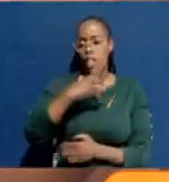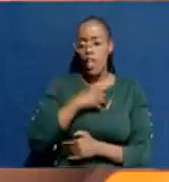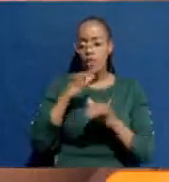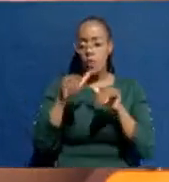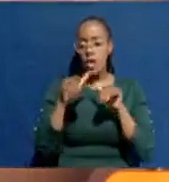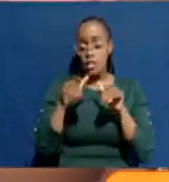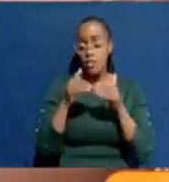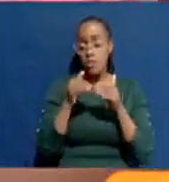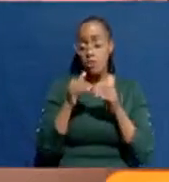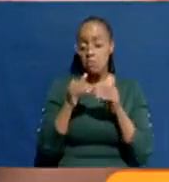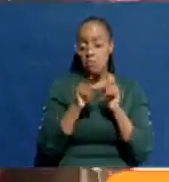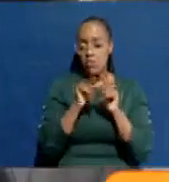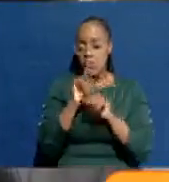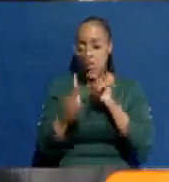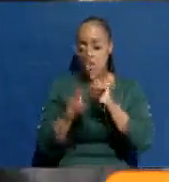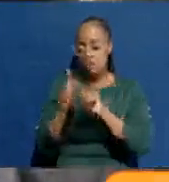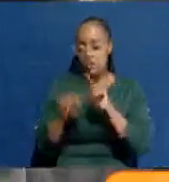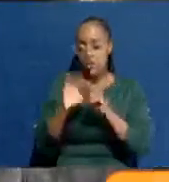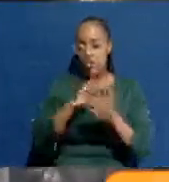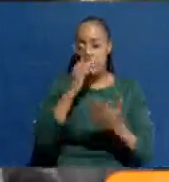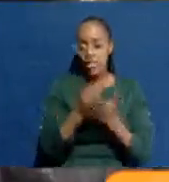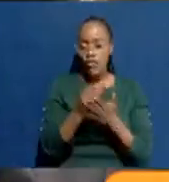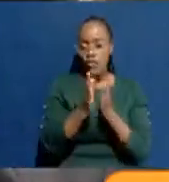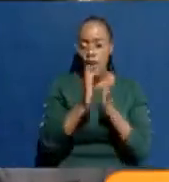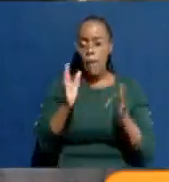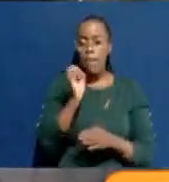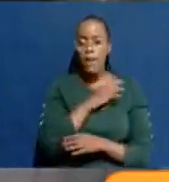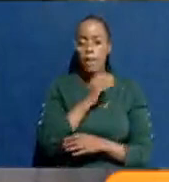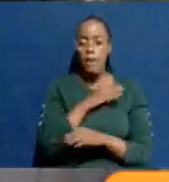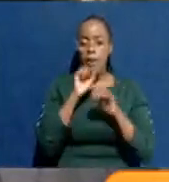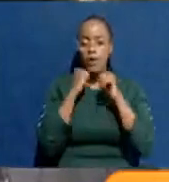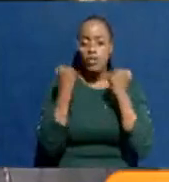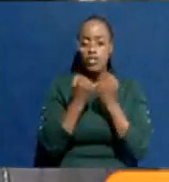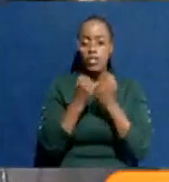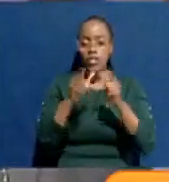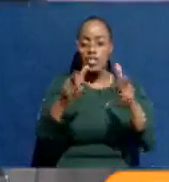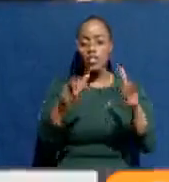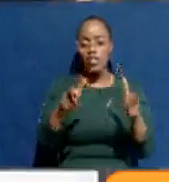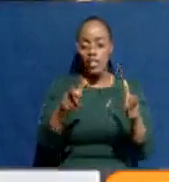alleged misappropriation of the funds. There was public outcry on social media.